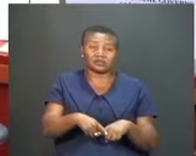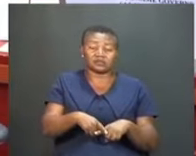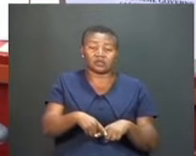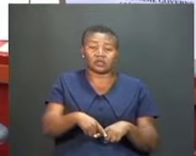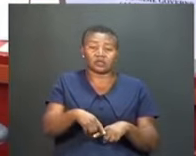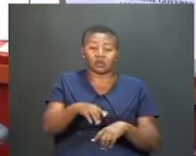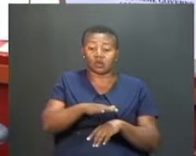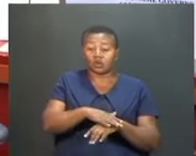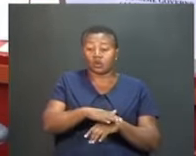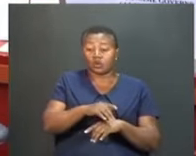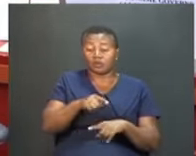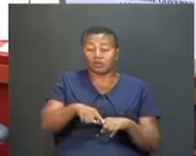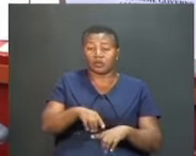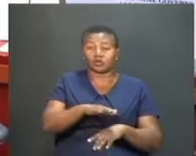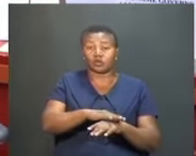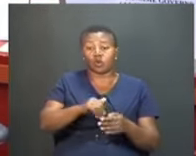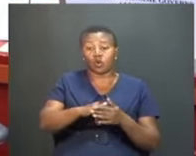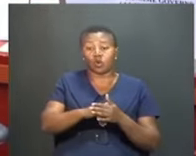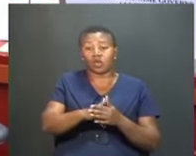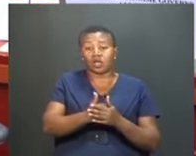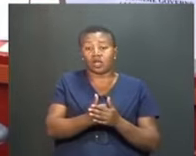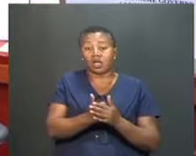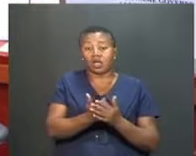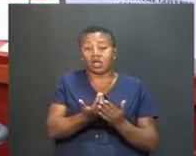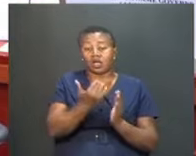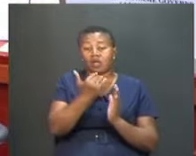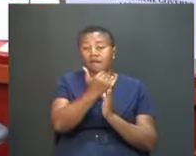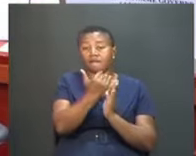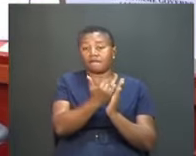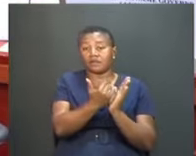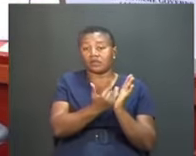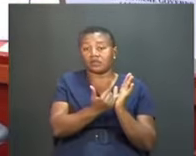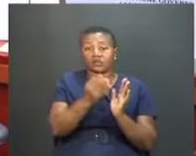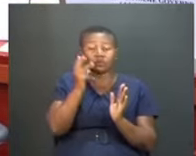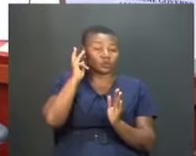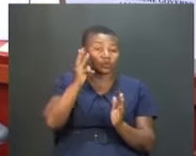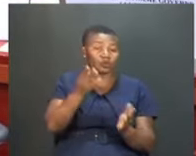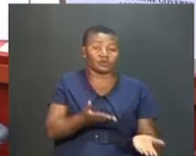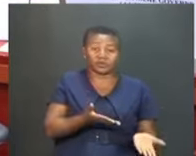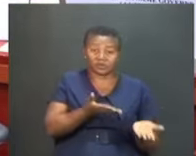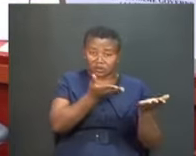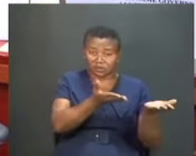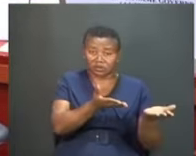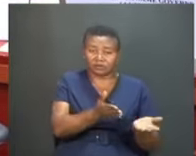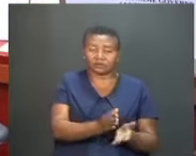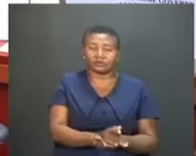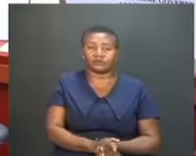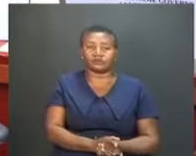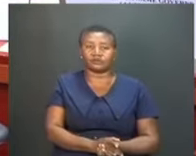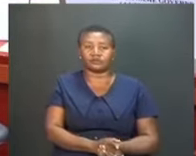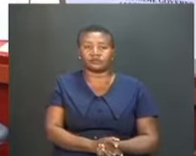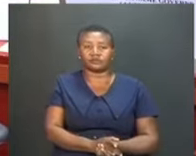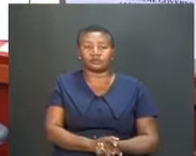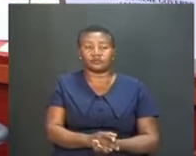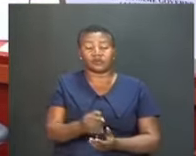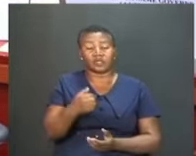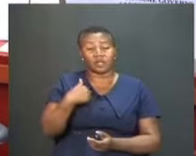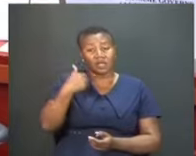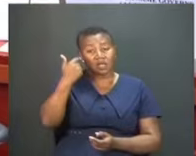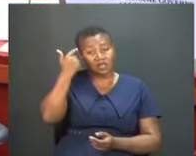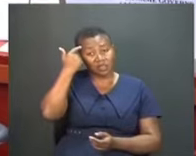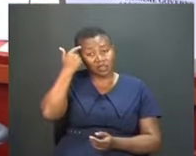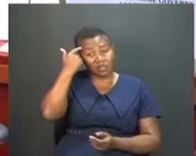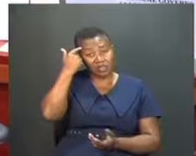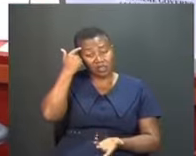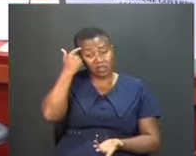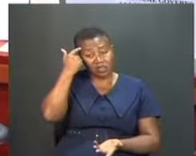how the budget is to be presented. I think the standing orders dealing